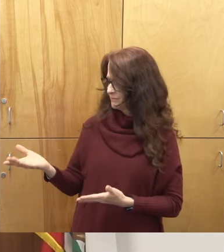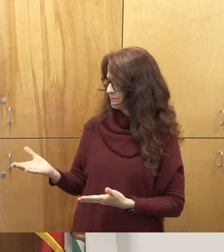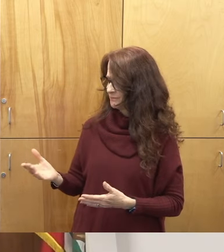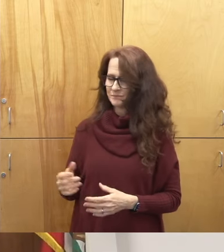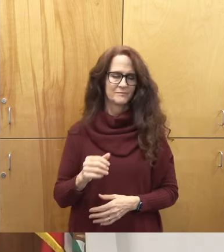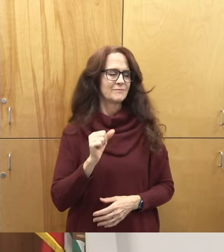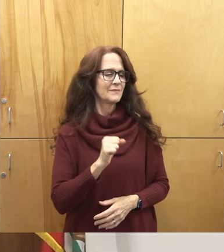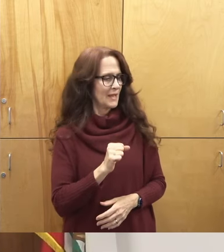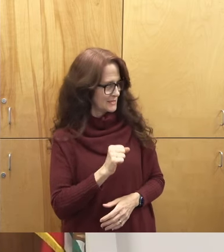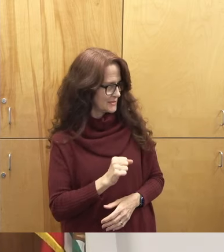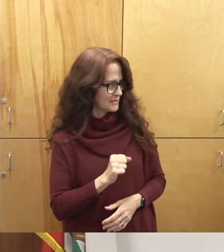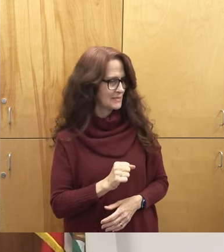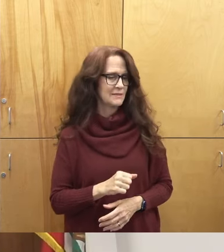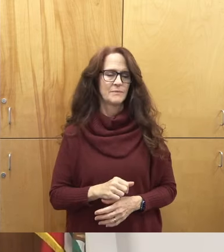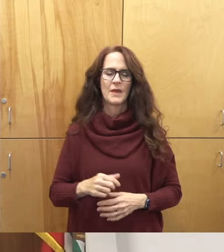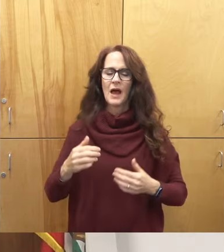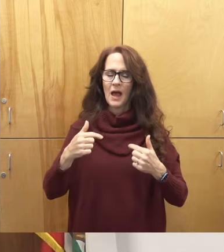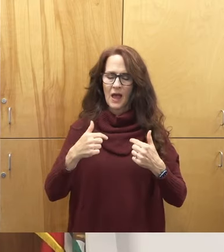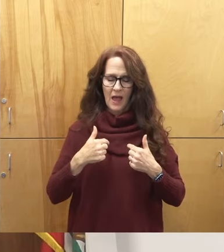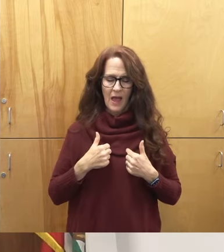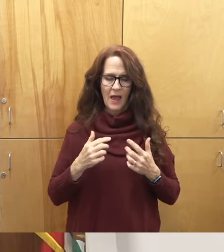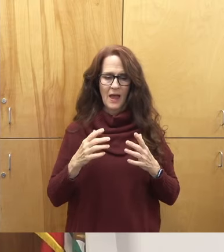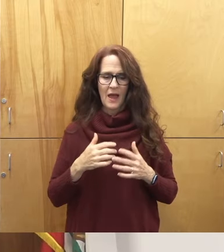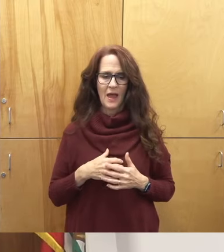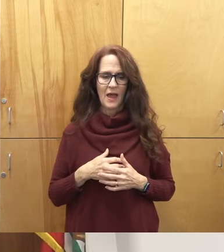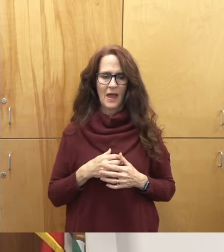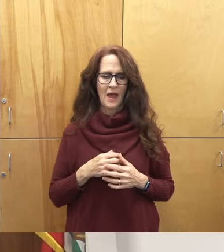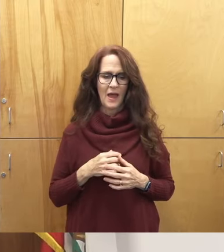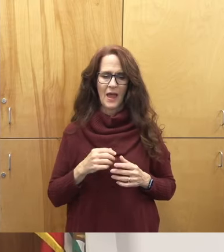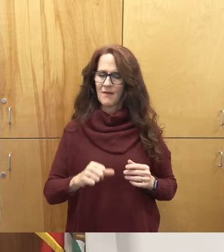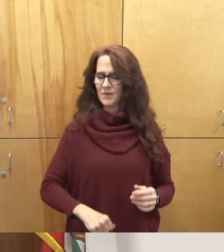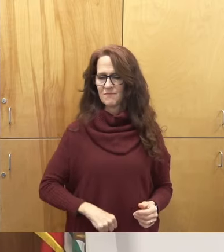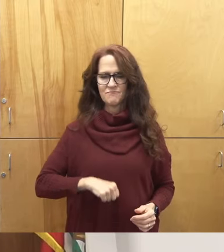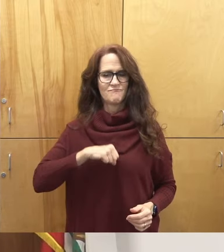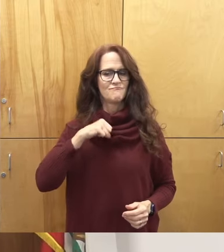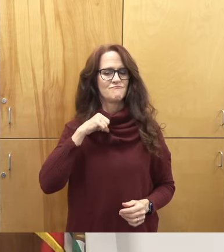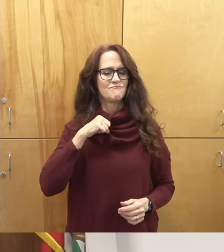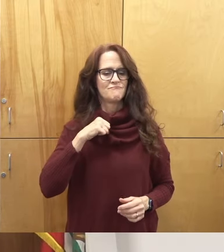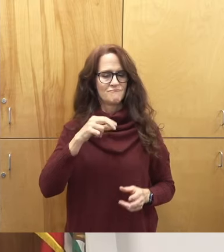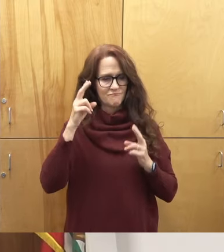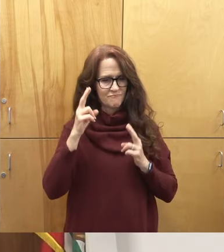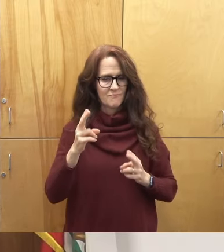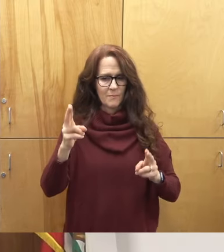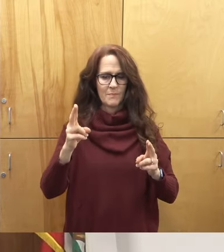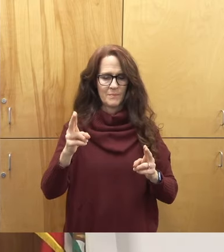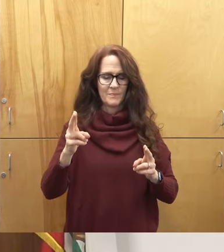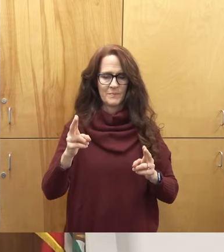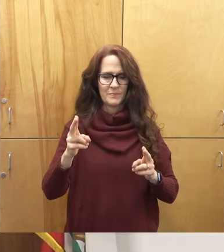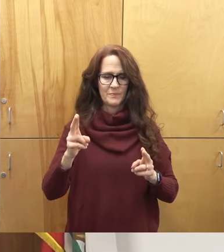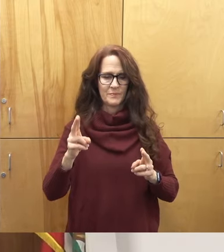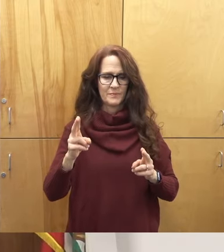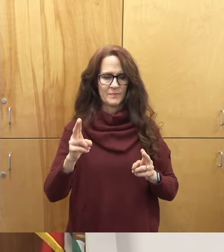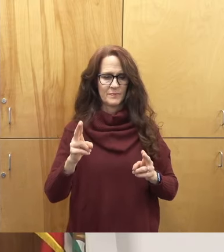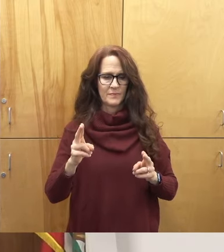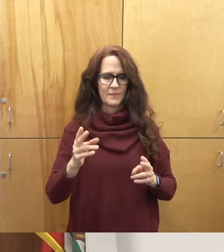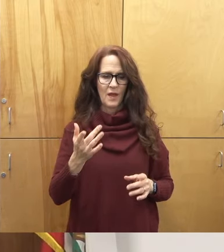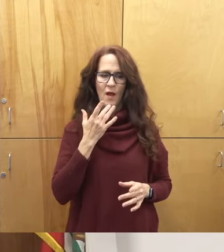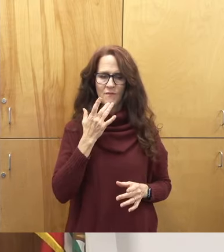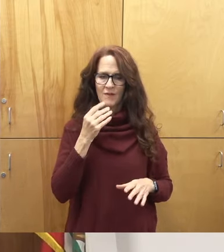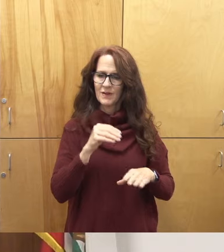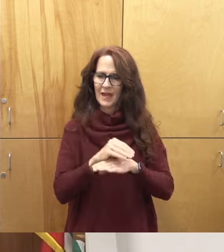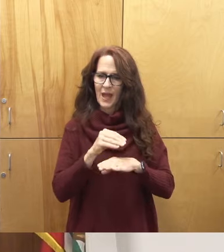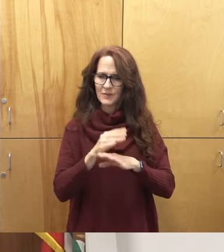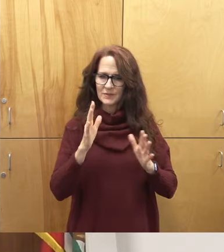Yes. So I have the esteemed privilege of honoring our favorite